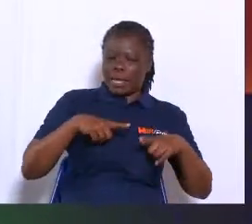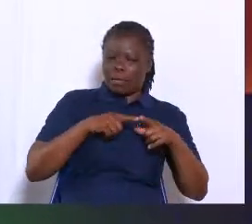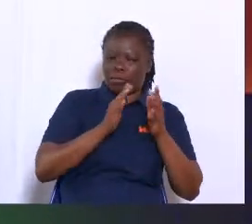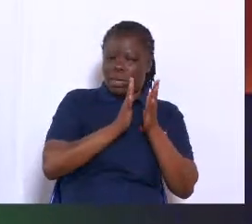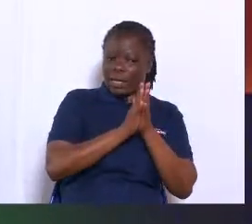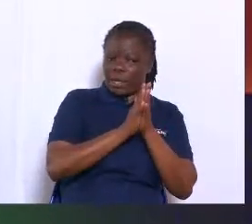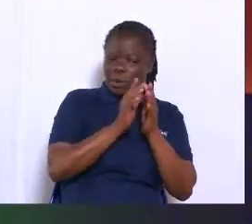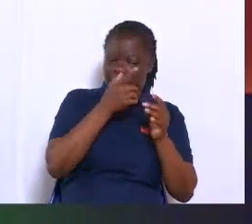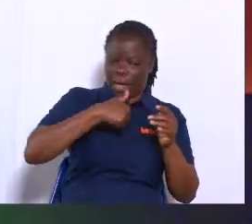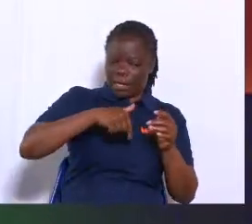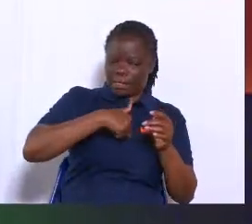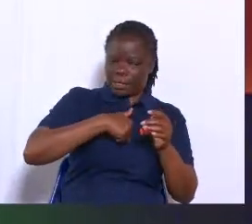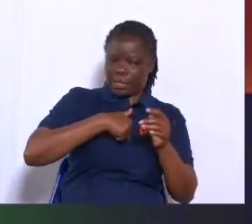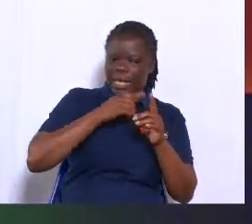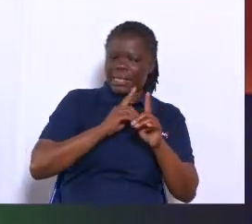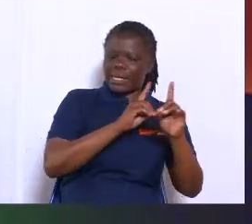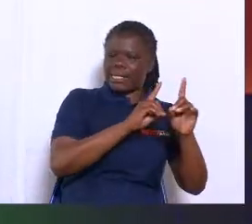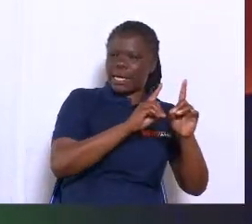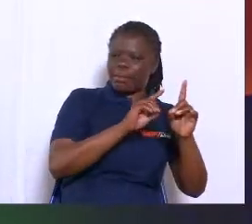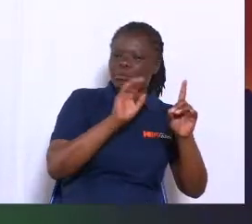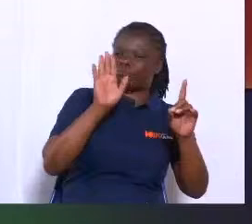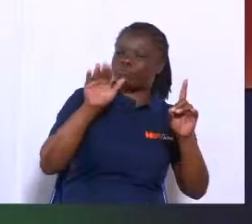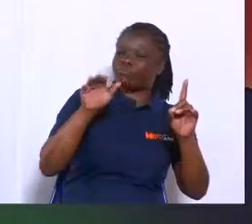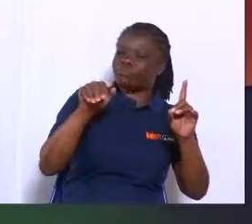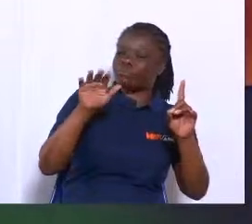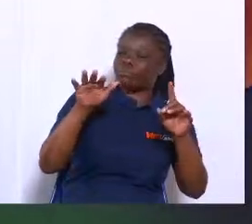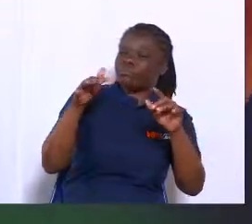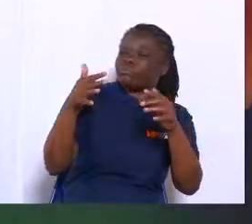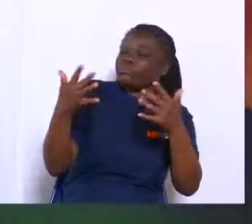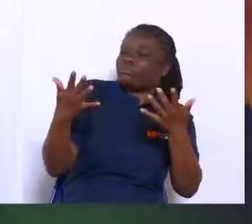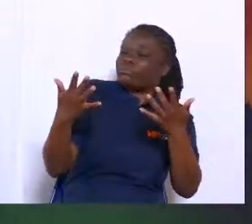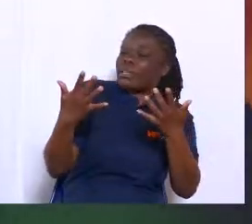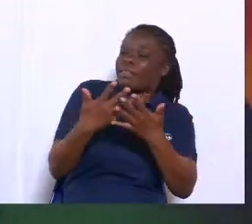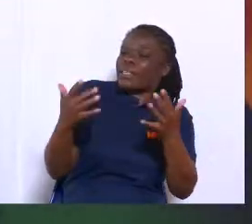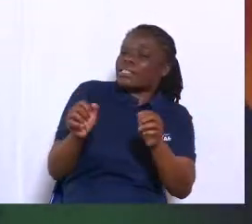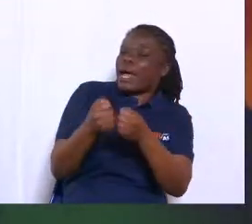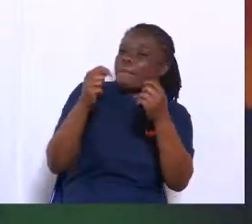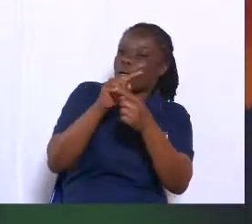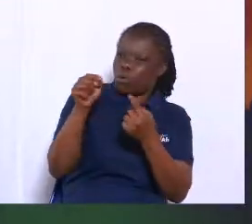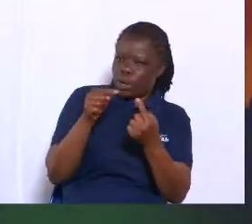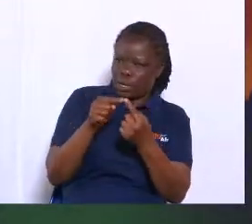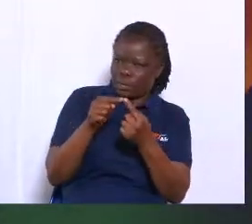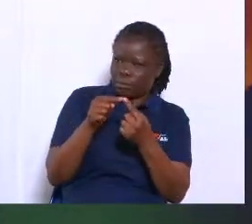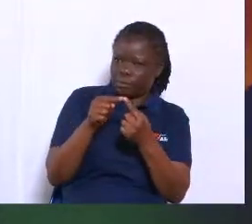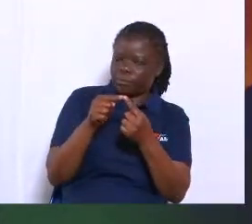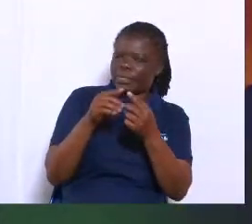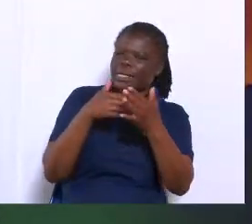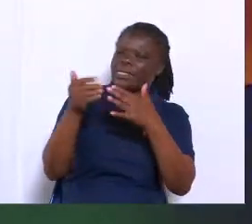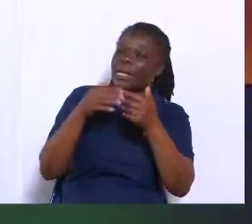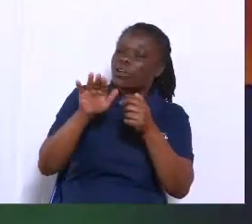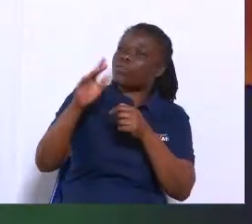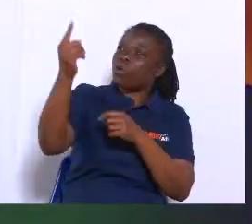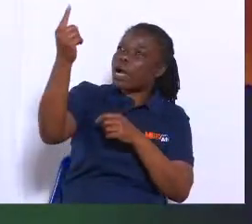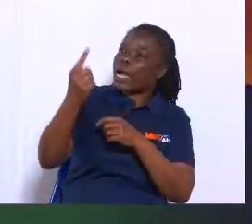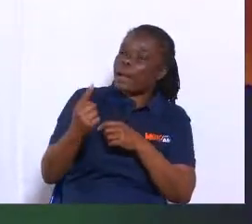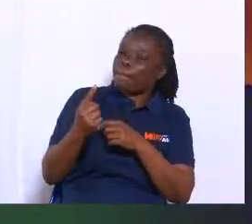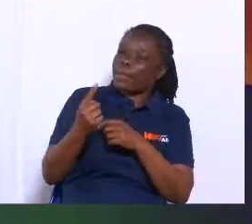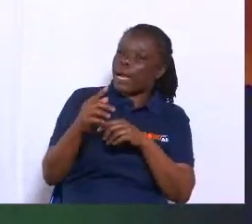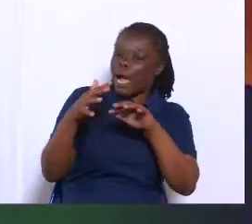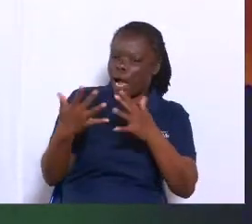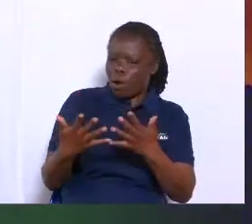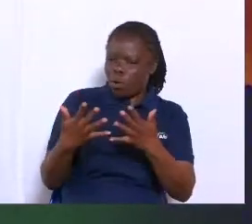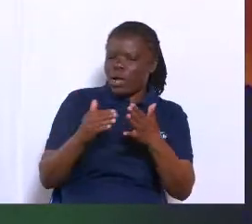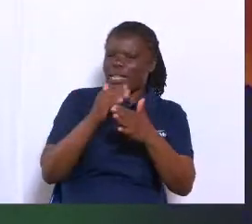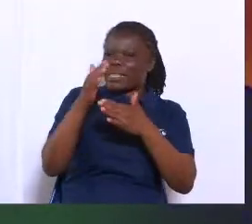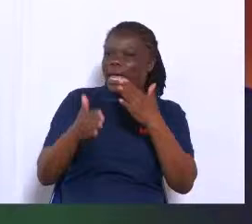privately, saying, "Tell us, when shall these things be? What shall be the sign of your coming and of the end of the